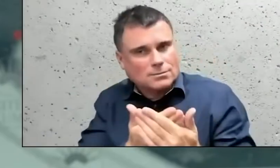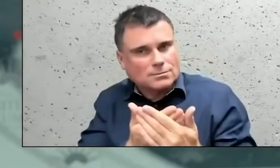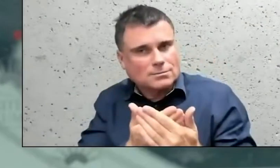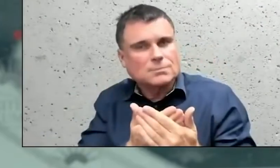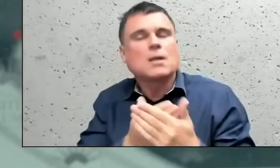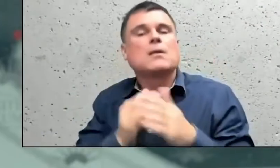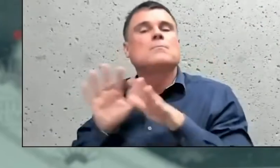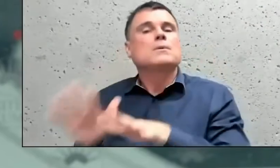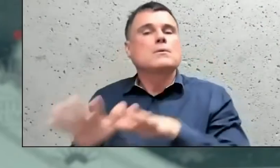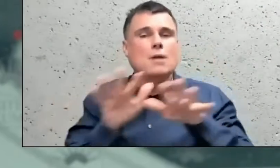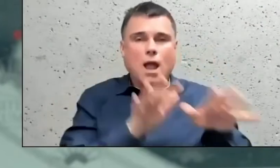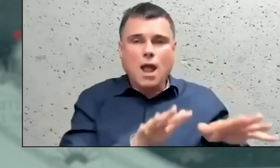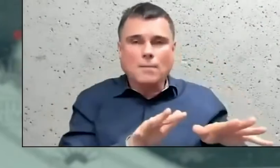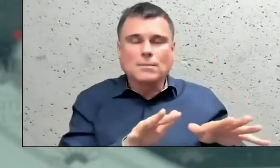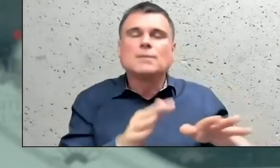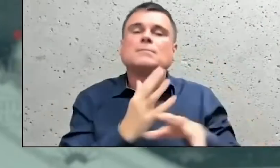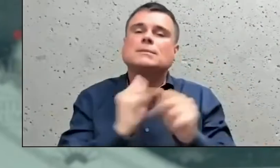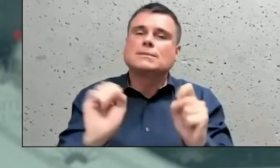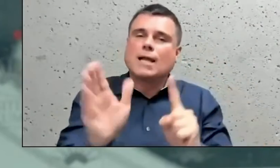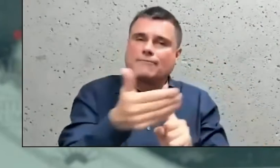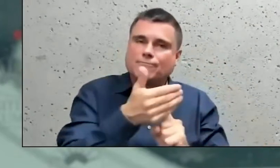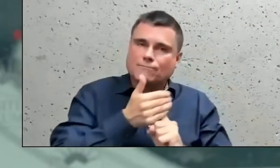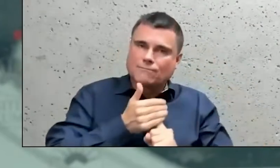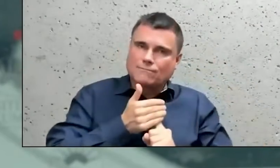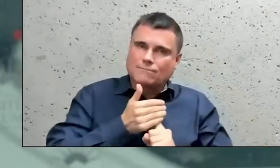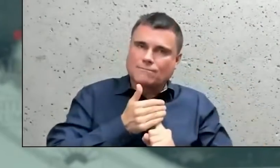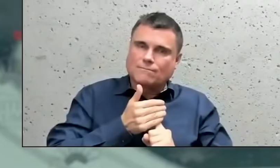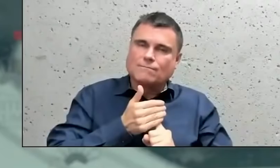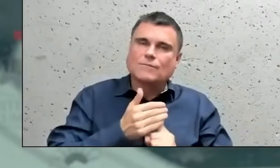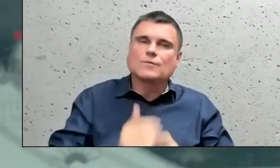compassionate, and to be safe. Thank you.